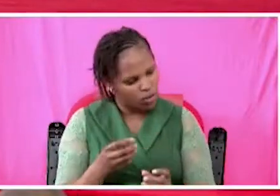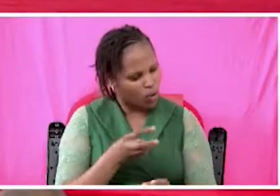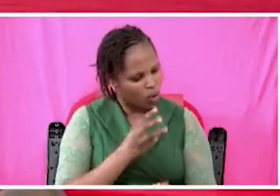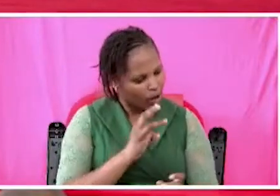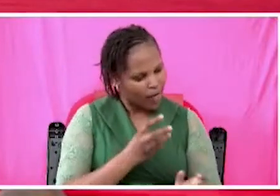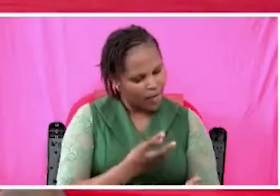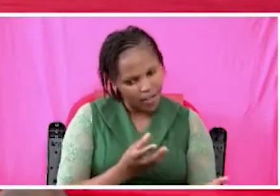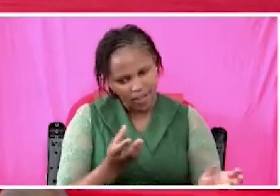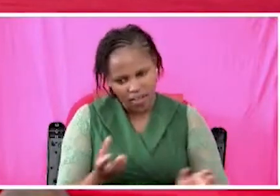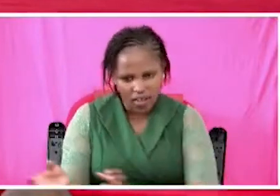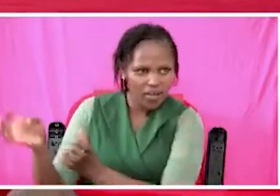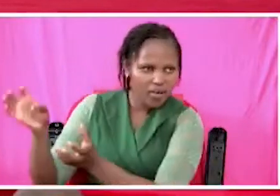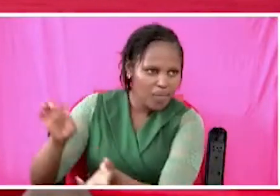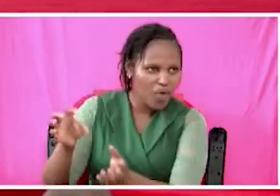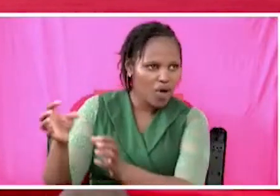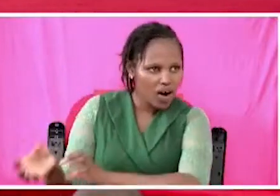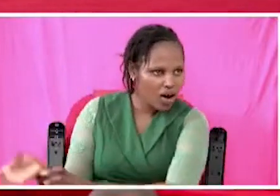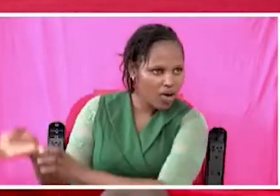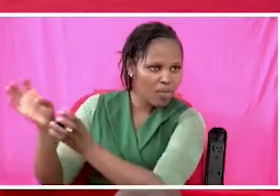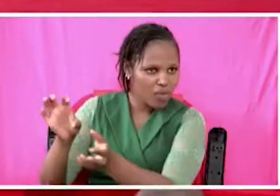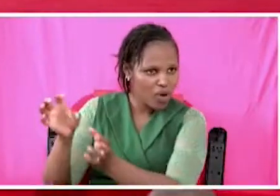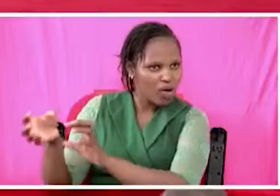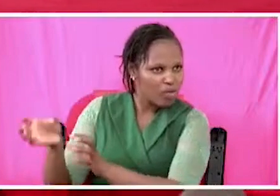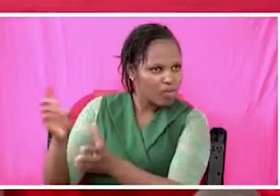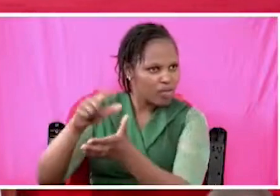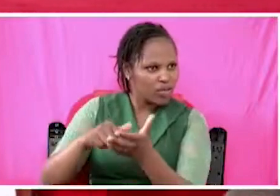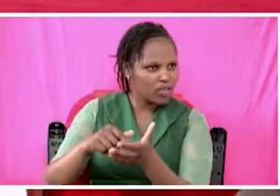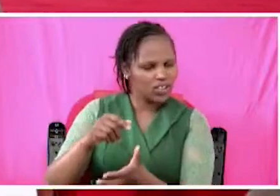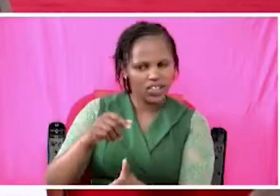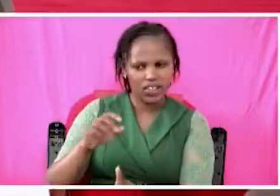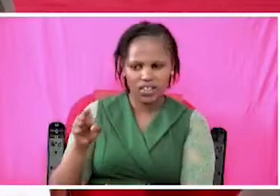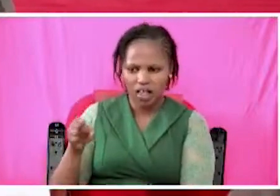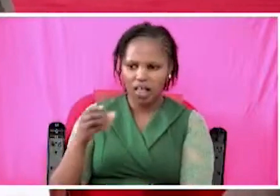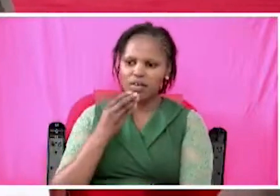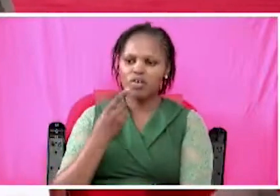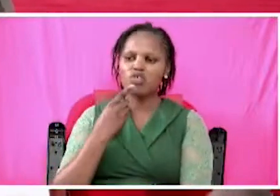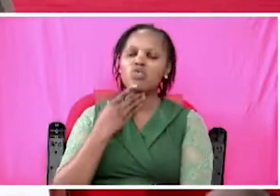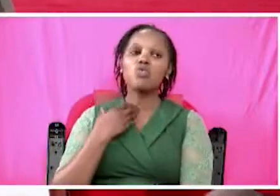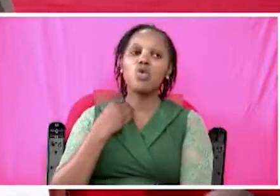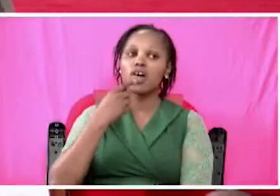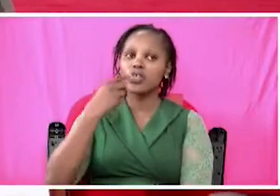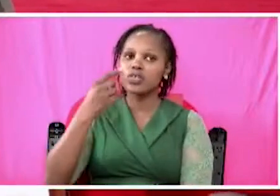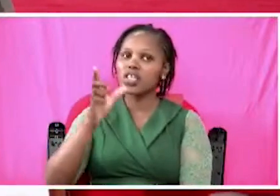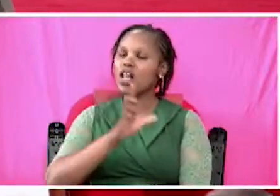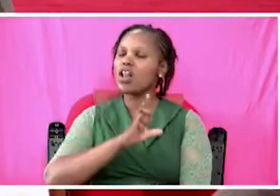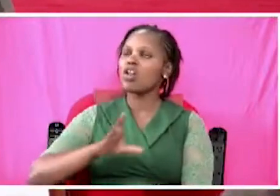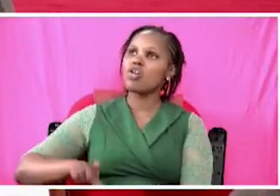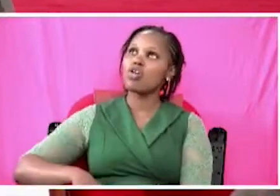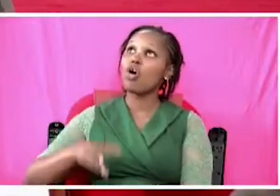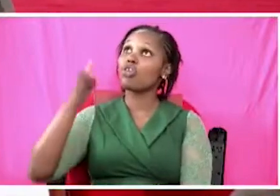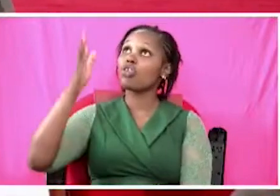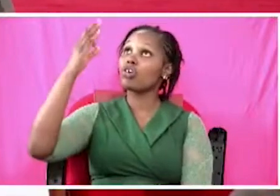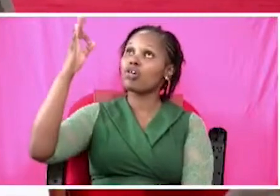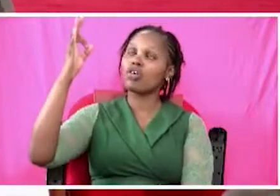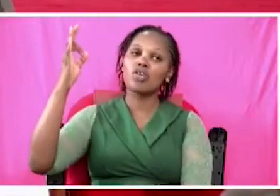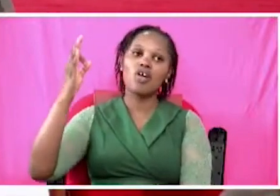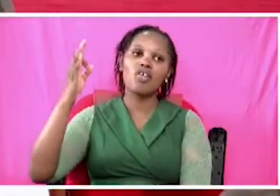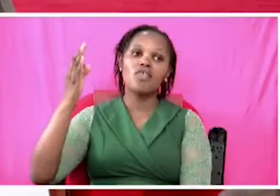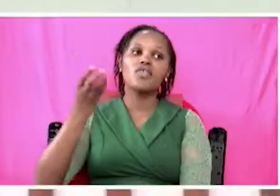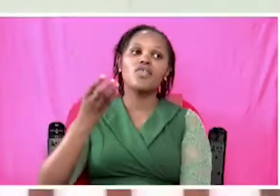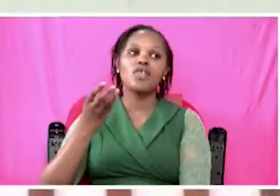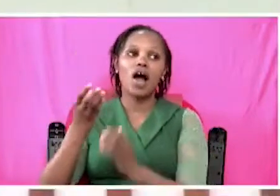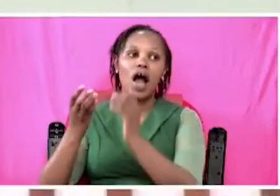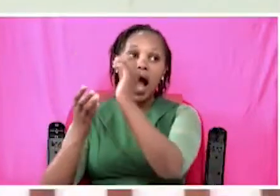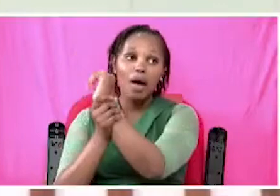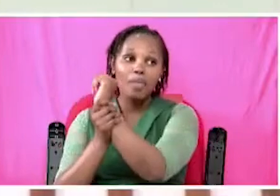it was done, and then this is what Elijah went and said. Lord, the God of Abraham, Isaac, and